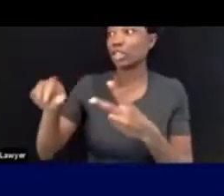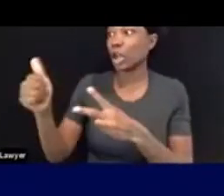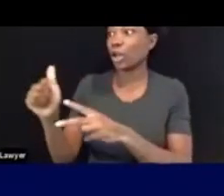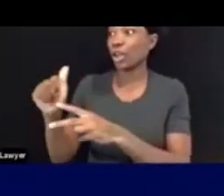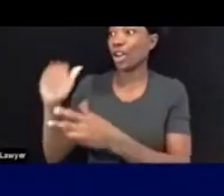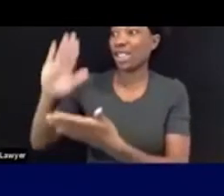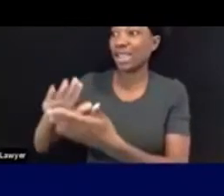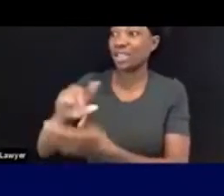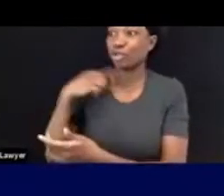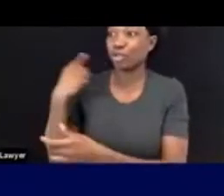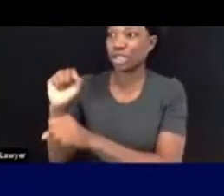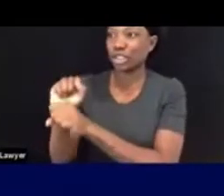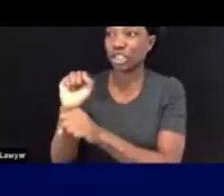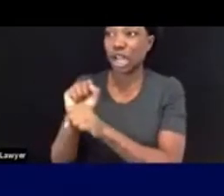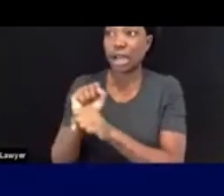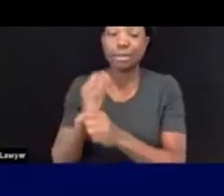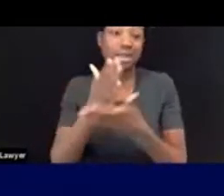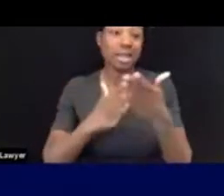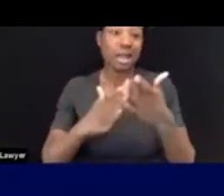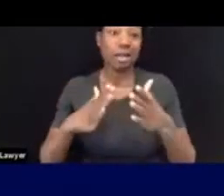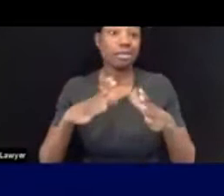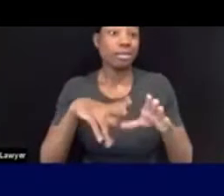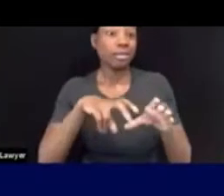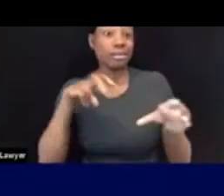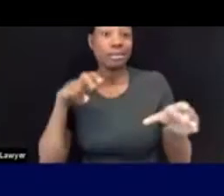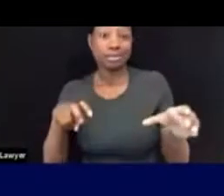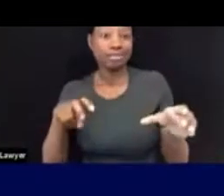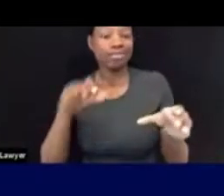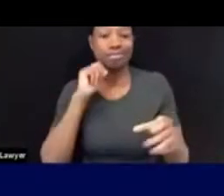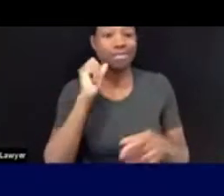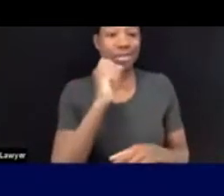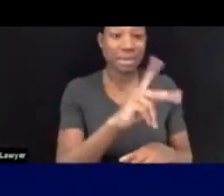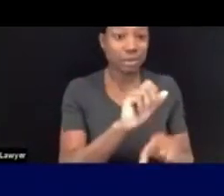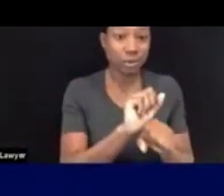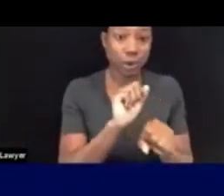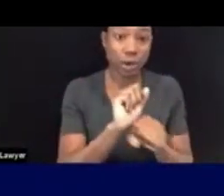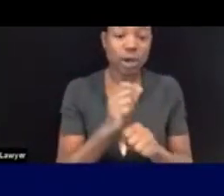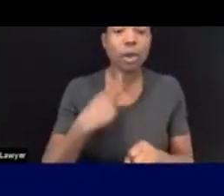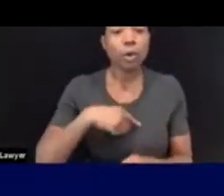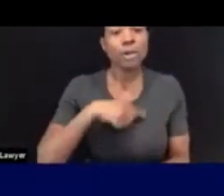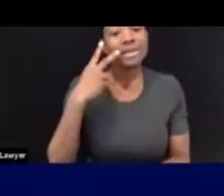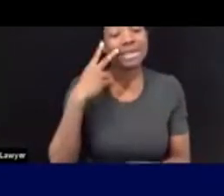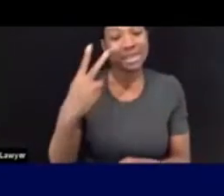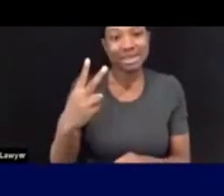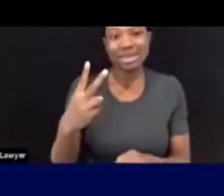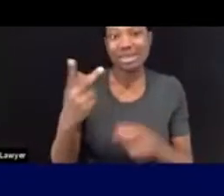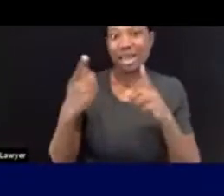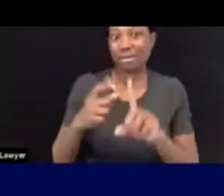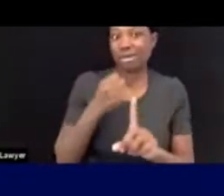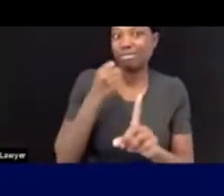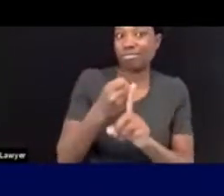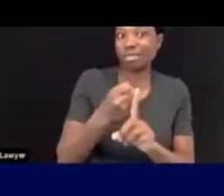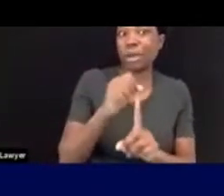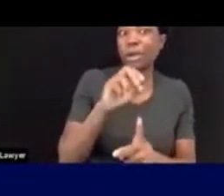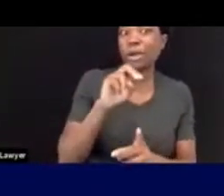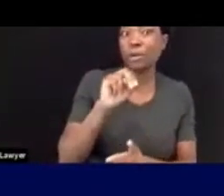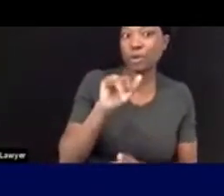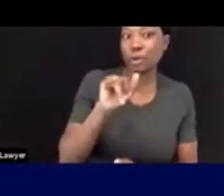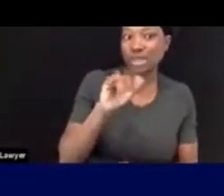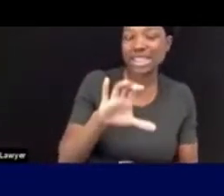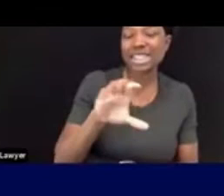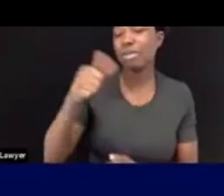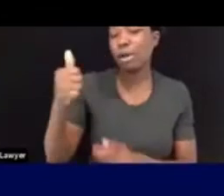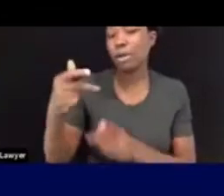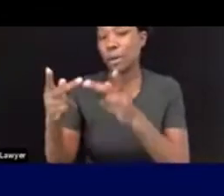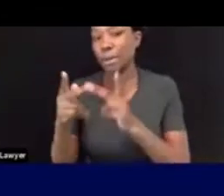And we've seen a real crisis in the state of New York as well as across the US where we don't have enough service providers. And